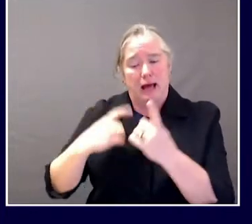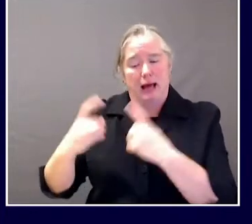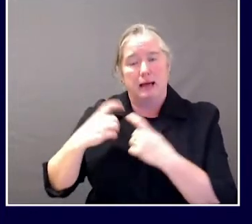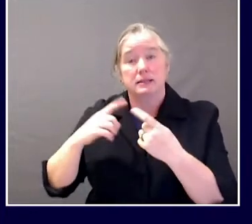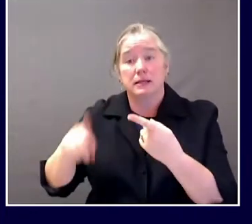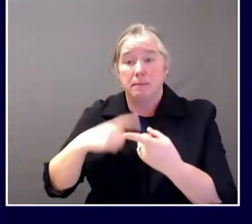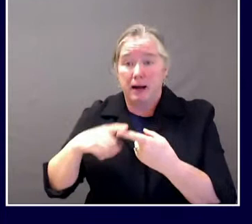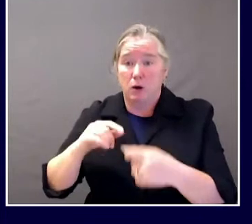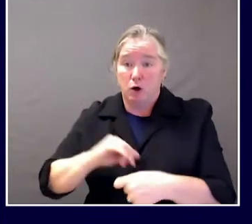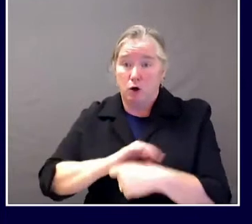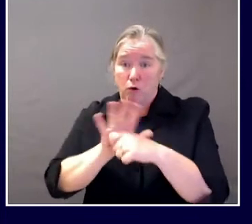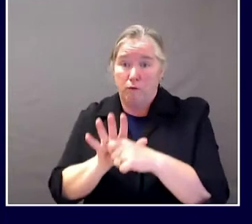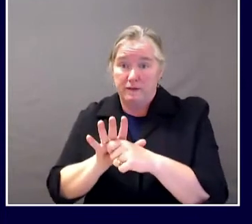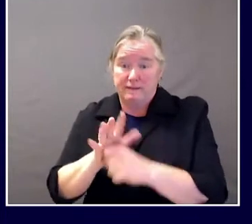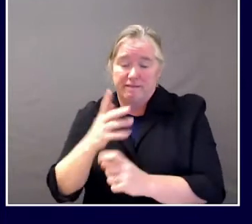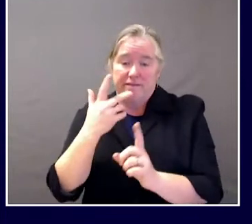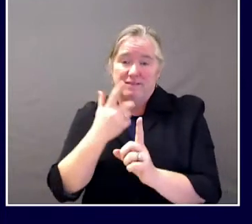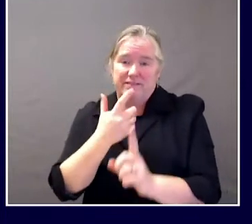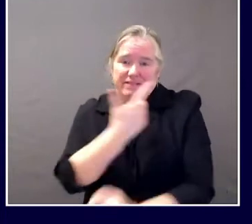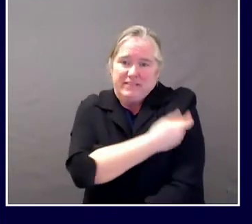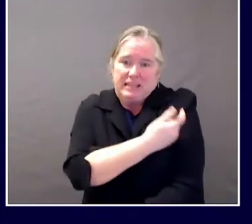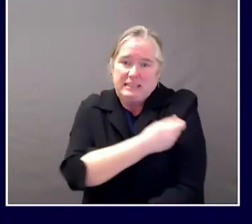the COVID-19 vaccine itself.